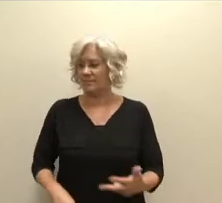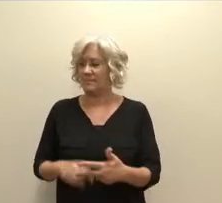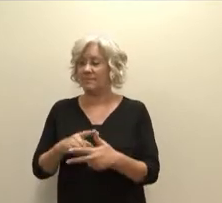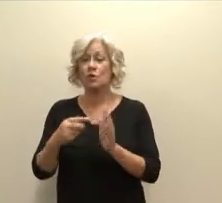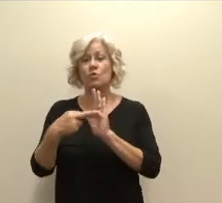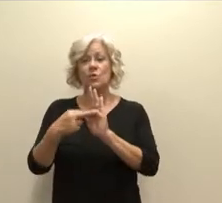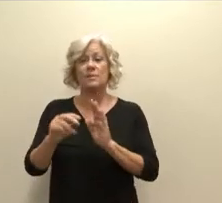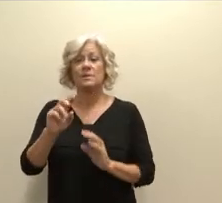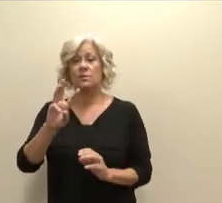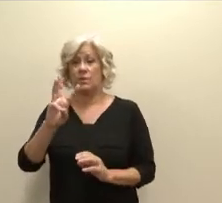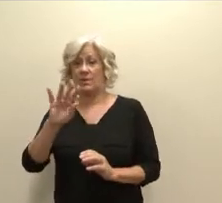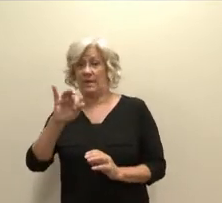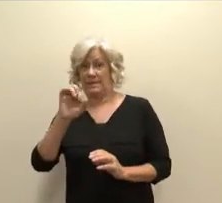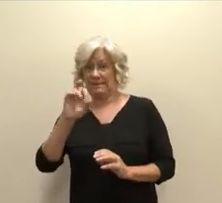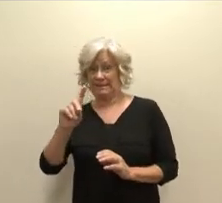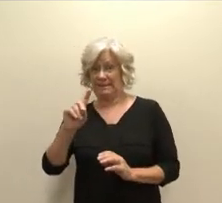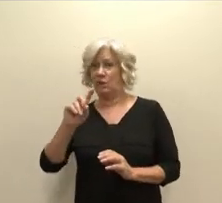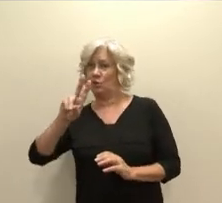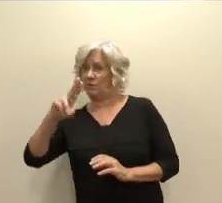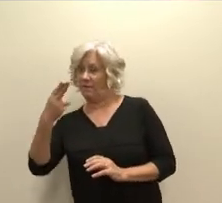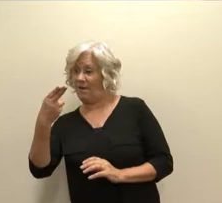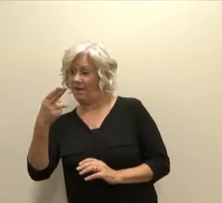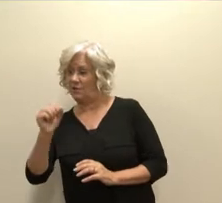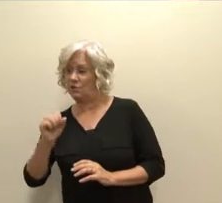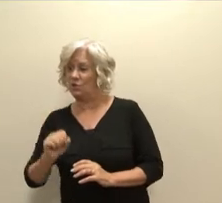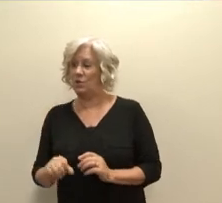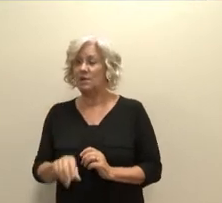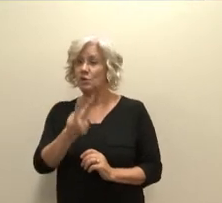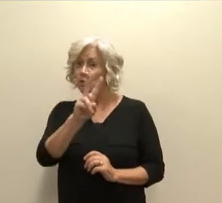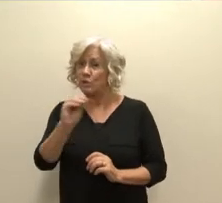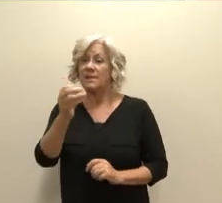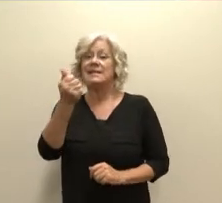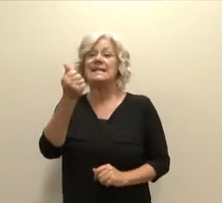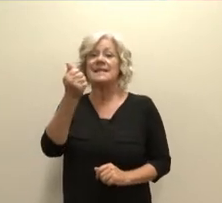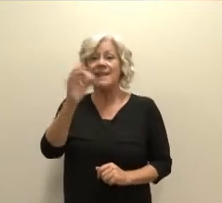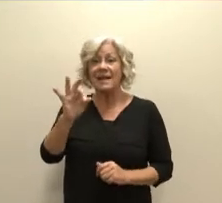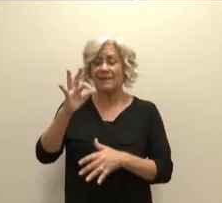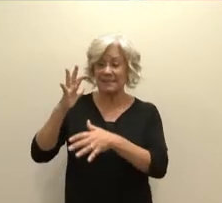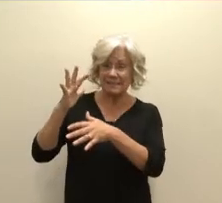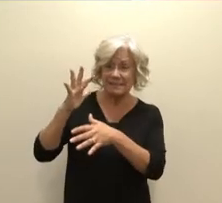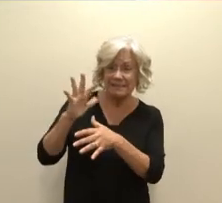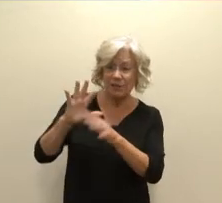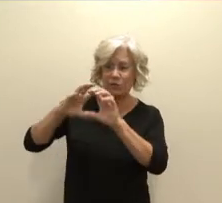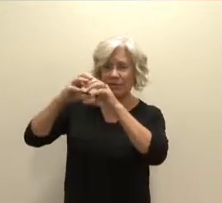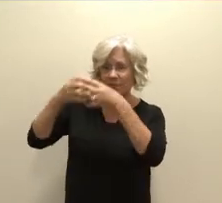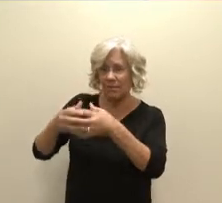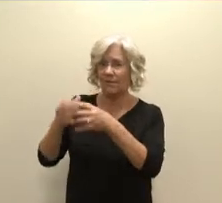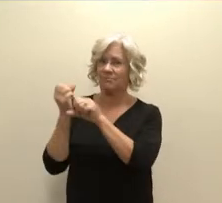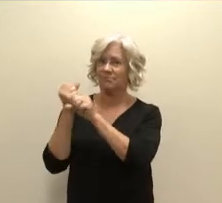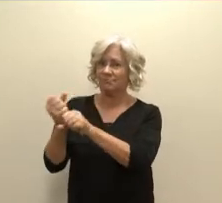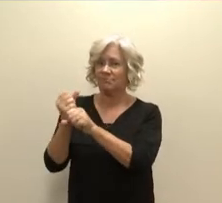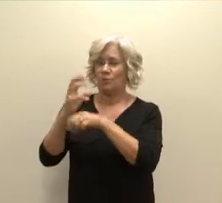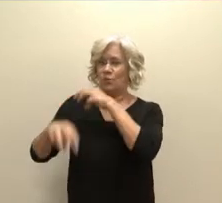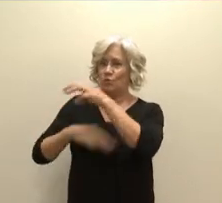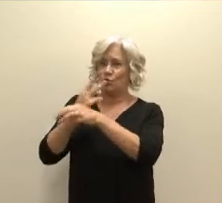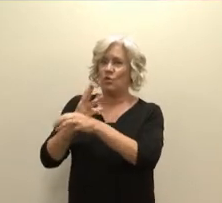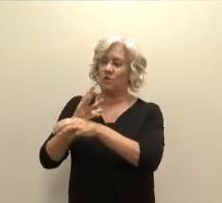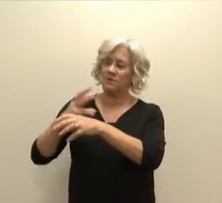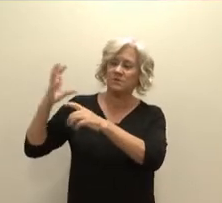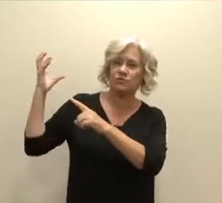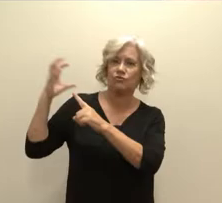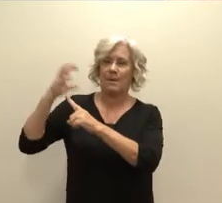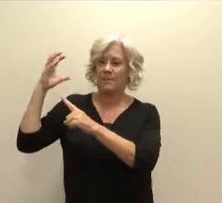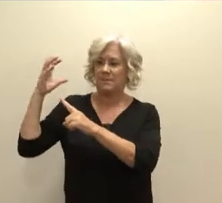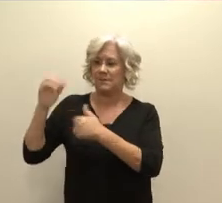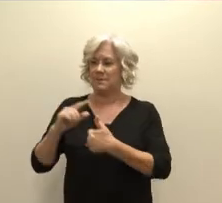Representing Waco ISD and University High School, our 2019 Senior League Softball World Series champions, Veronica